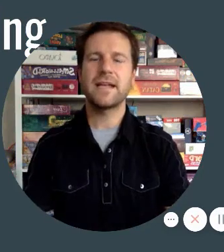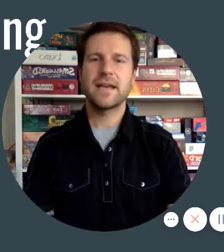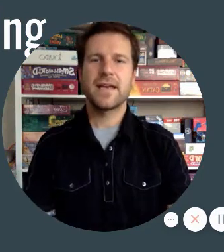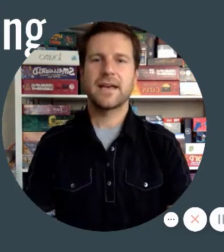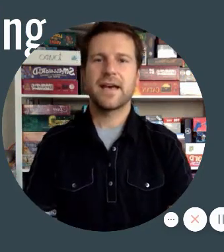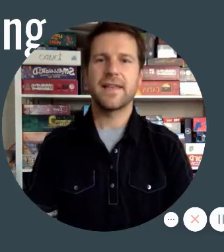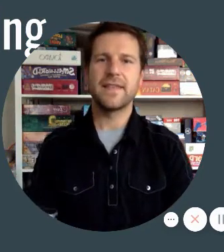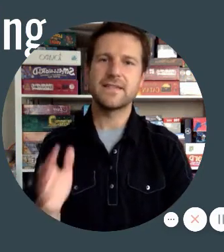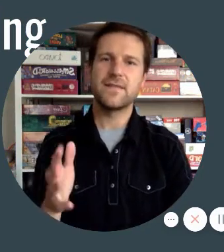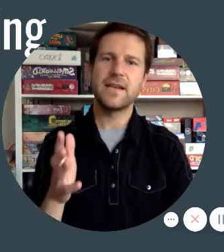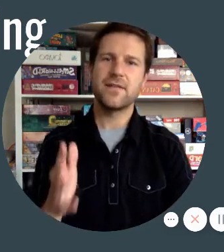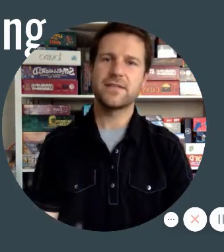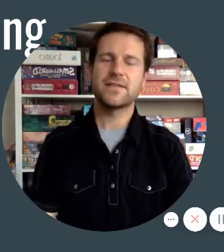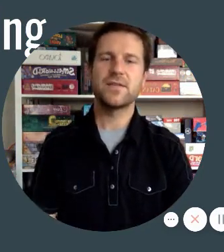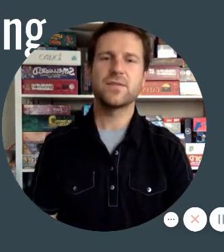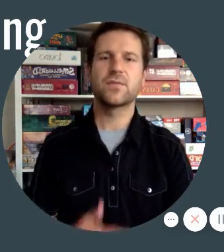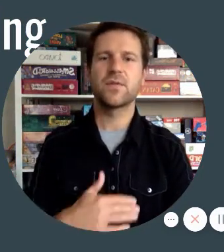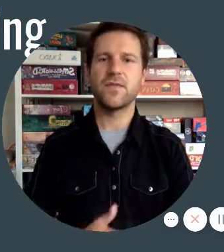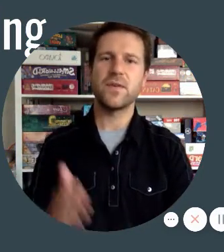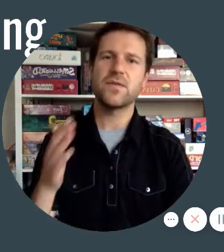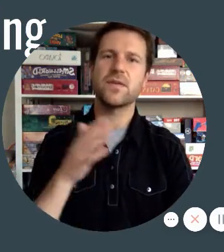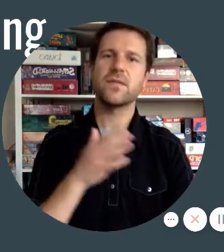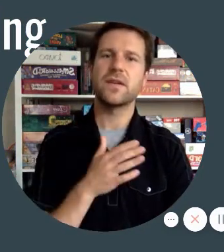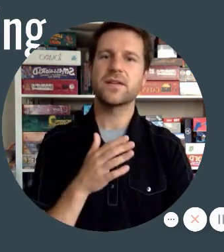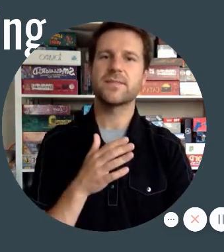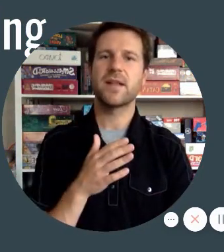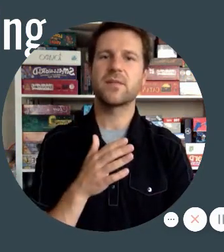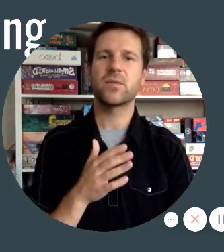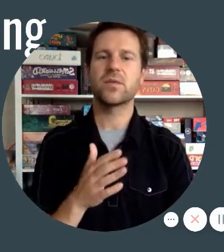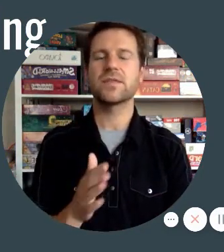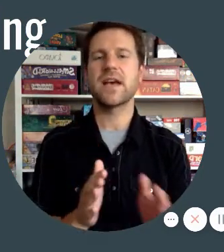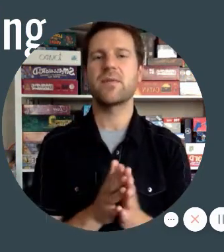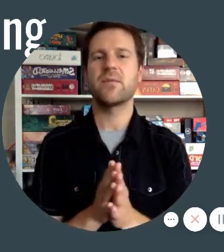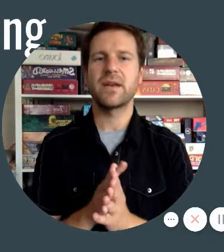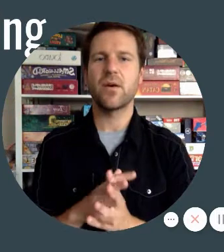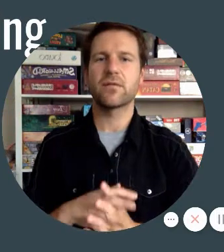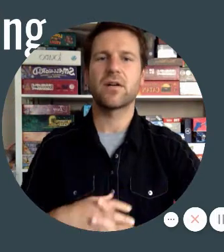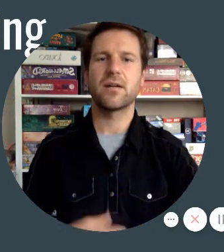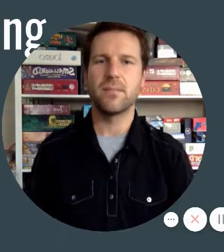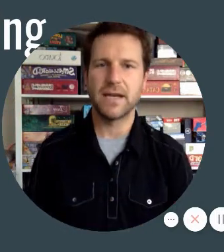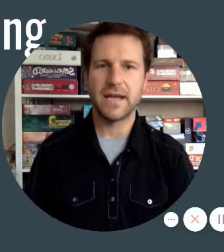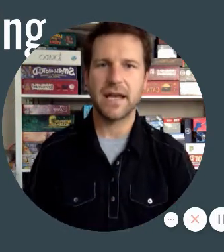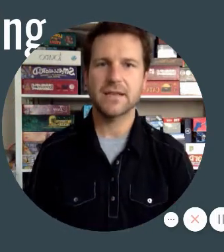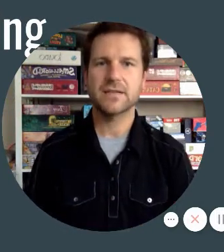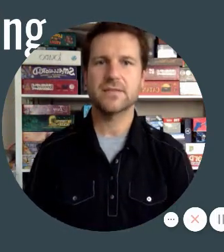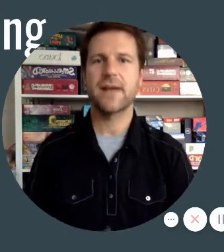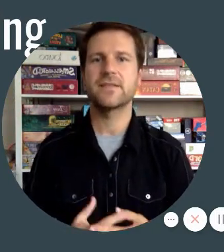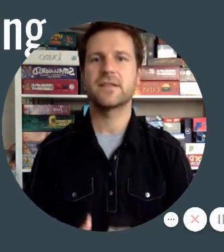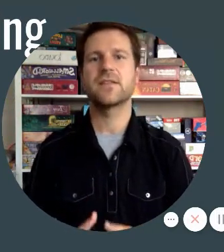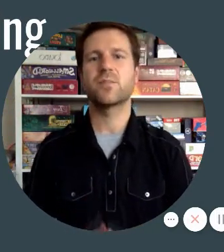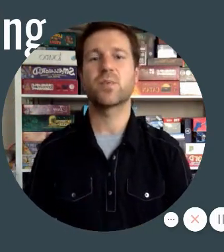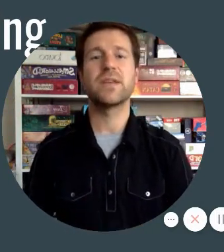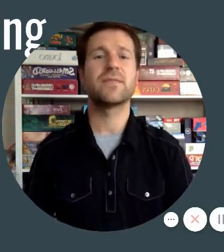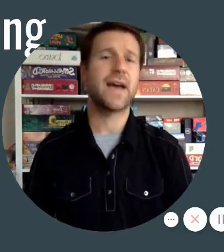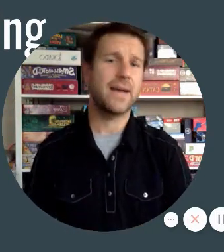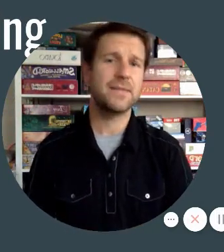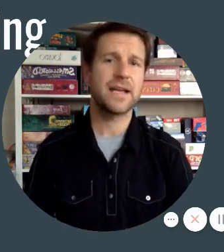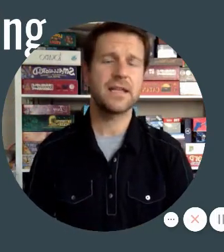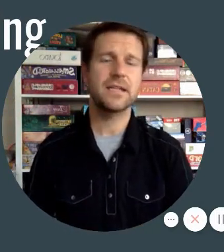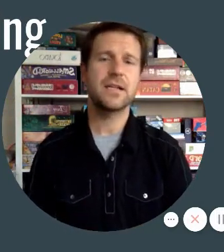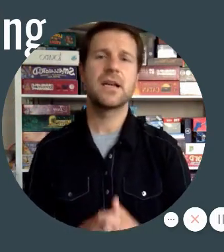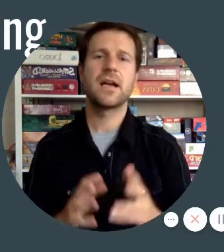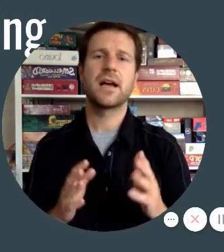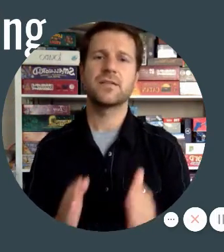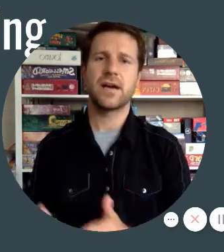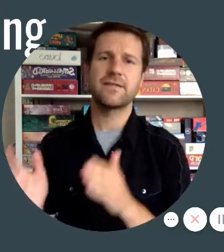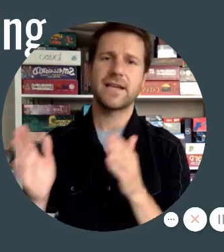Hi everybody. This video is to review the fingerspelling rules that we went over on Monday. Since we have such brief time